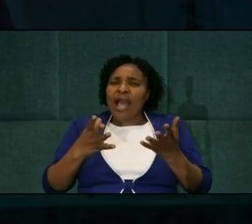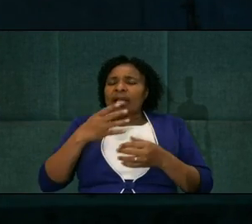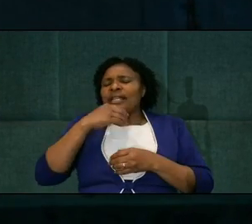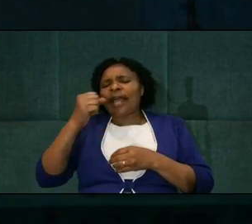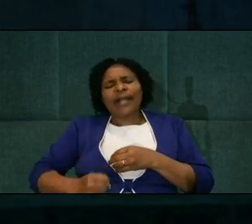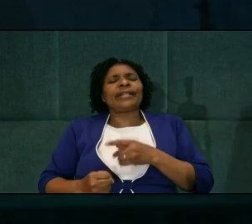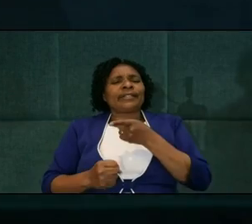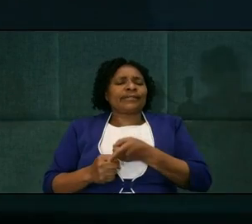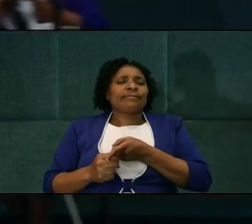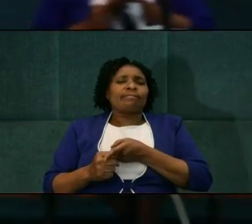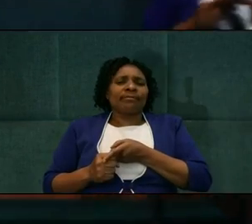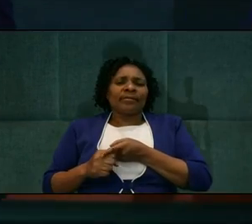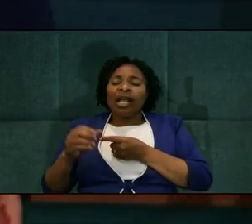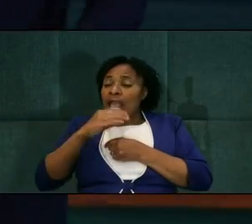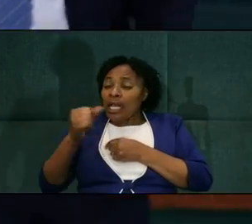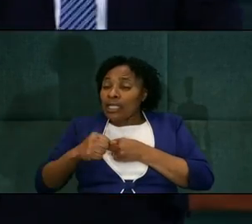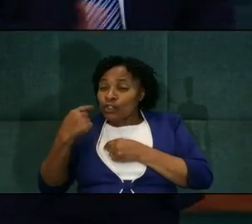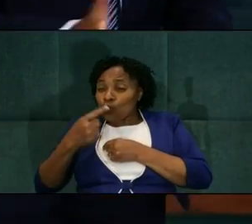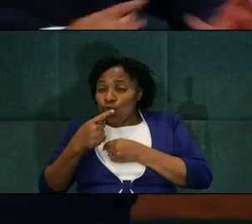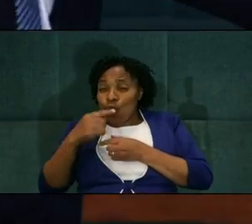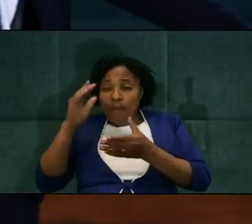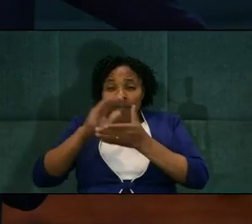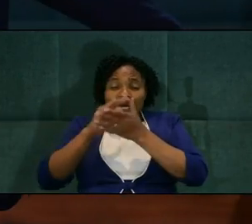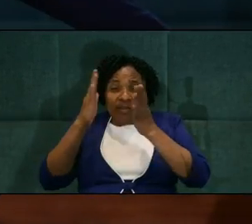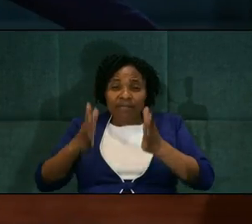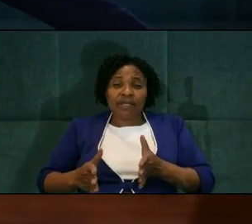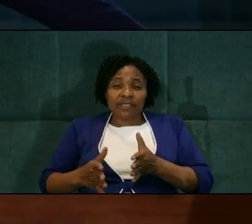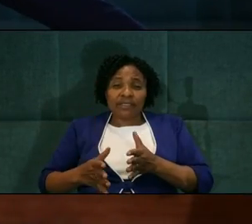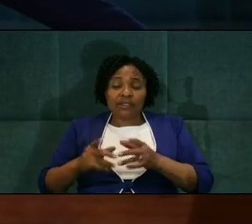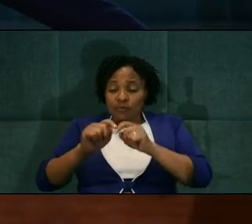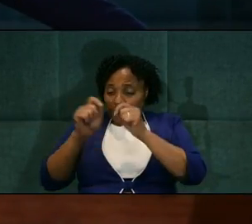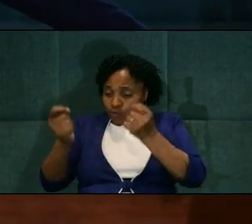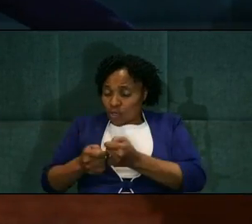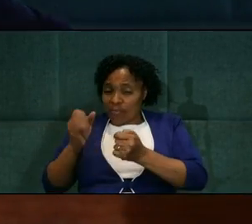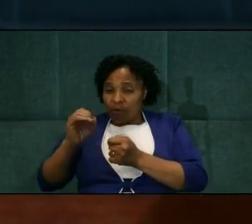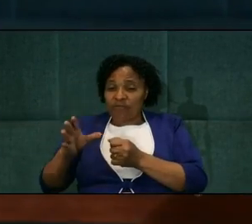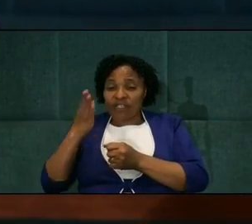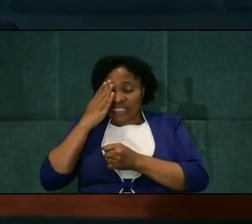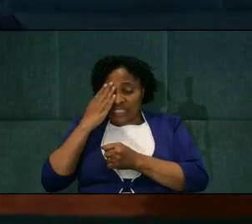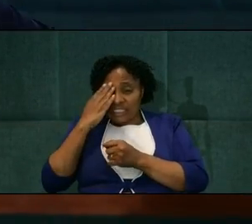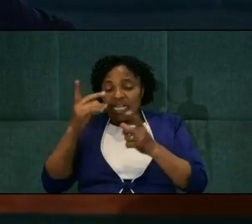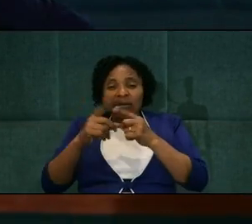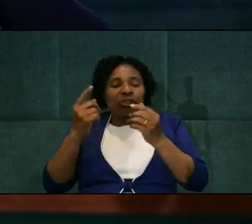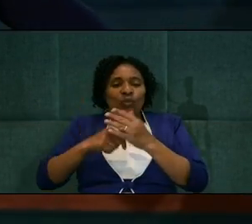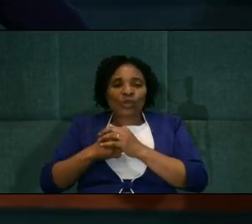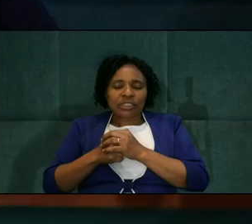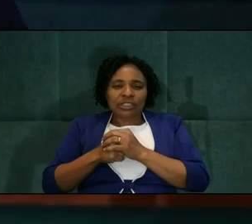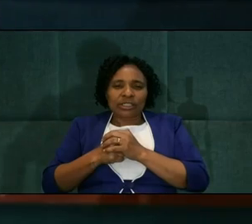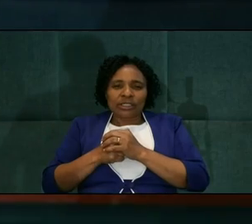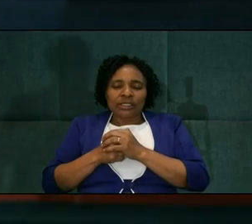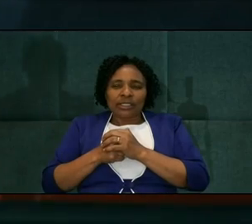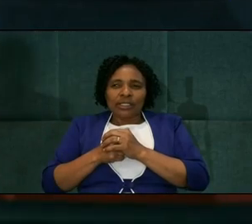The elders. Who were the elders? The leaders of the tribe of Israel. What's the message?